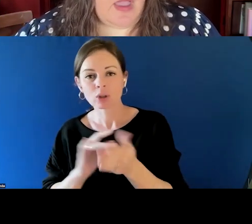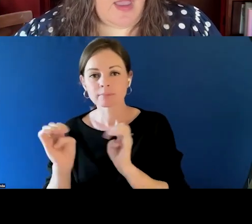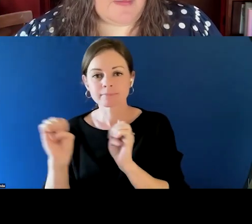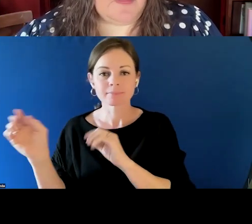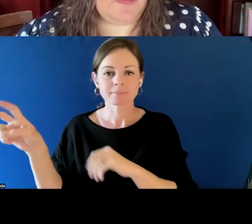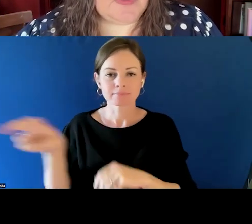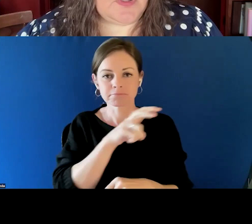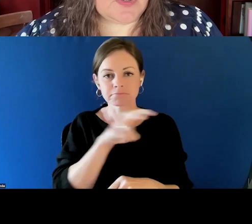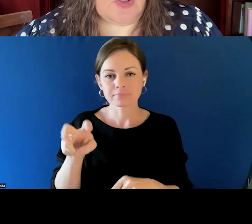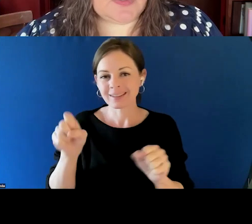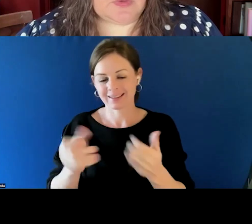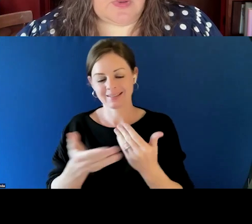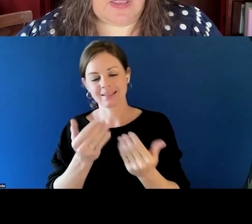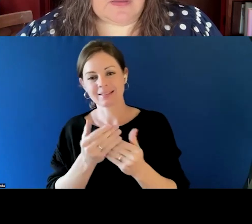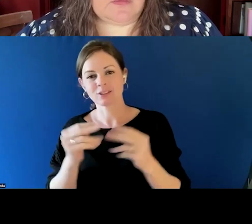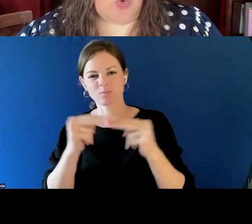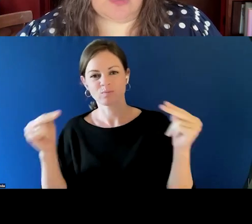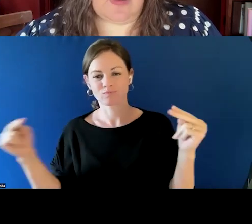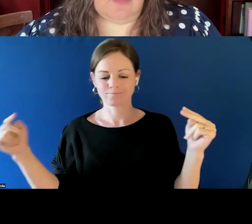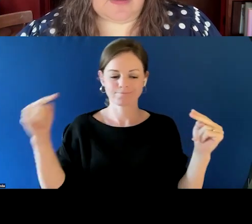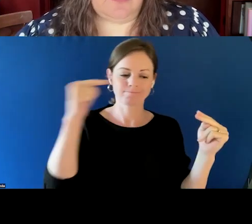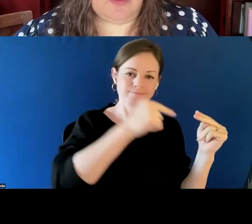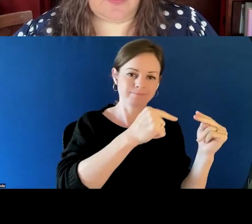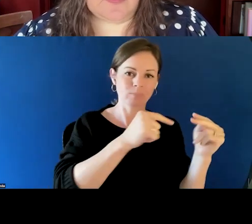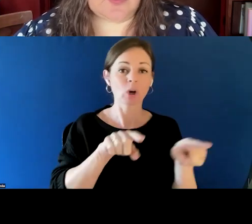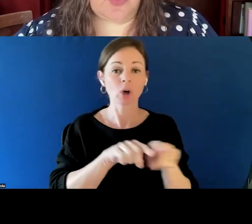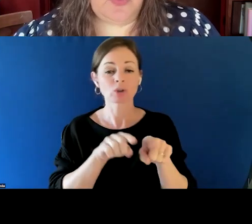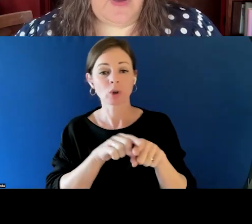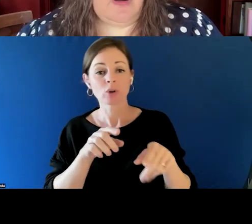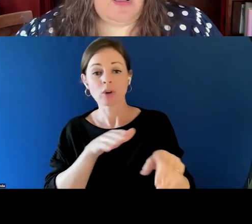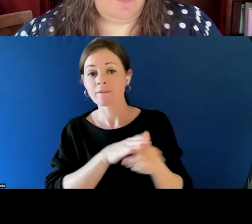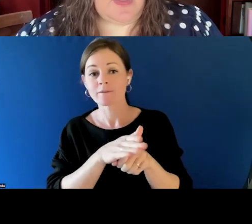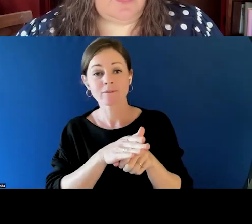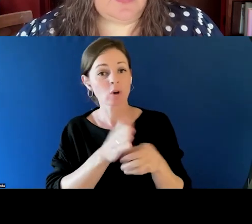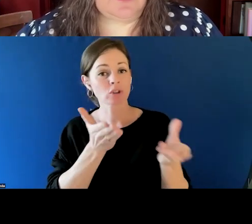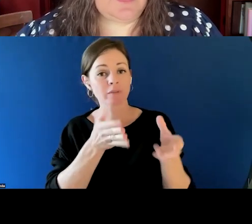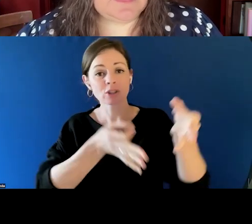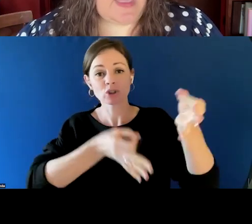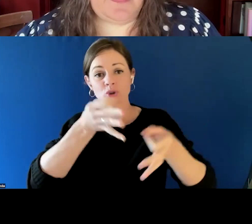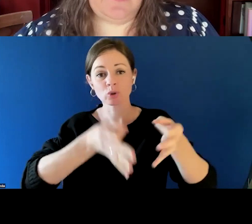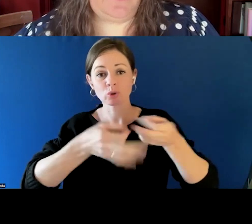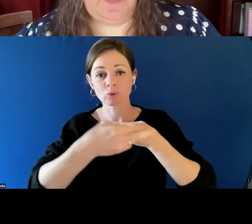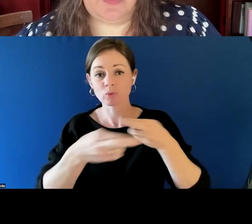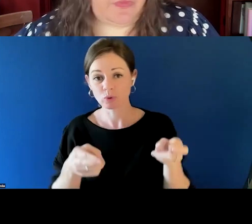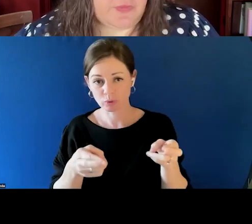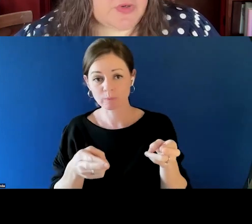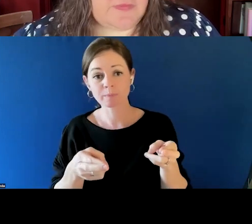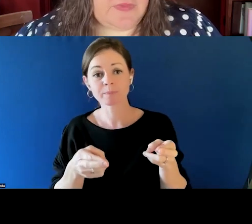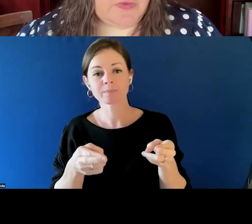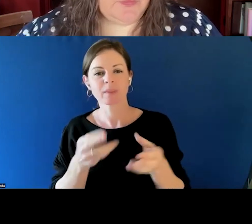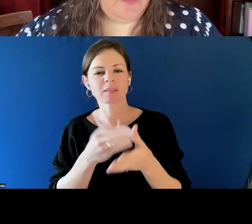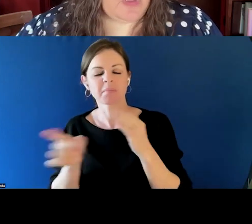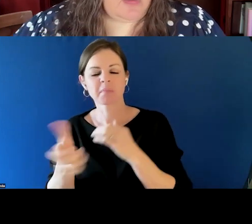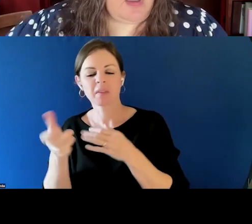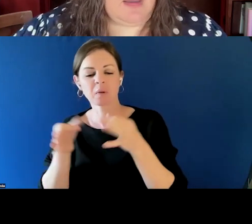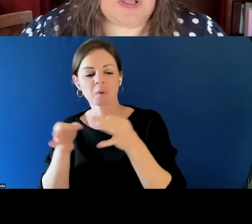forth. There's also a court there, like a full service courtroom there, that the civil commitments happen in, but they do some other court stuff in